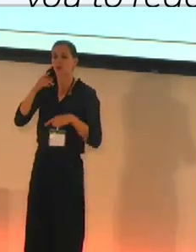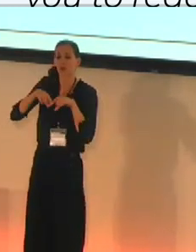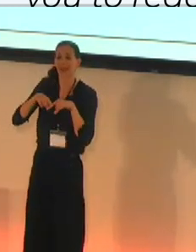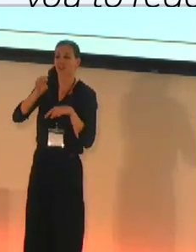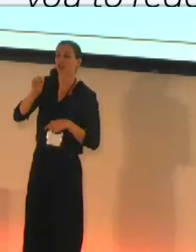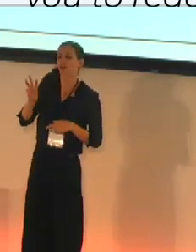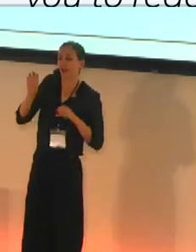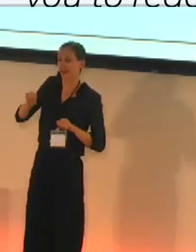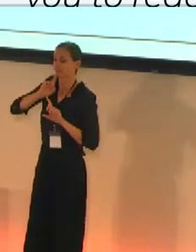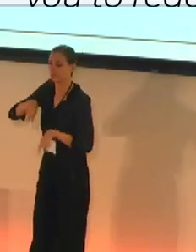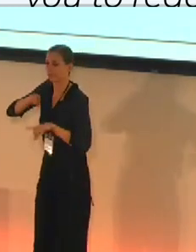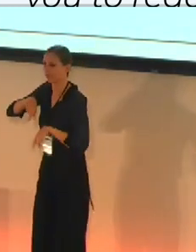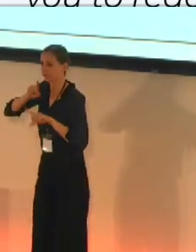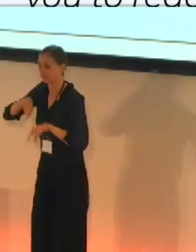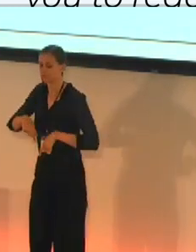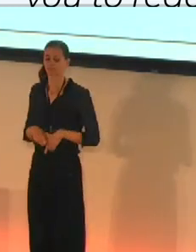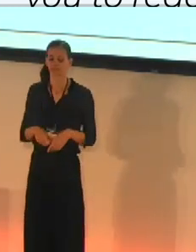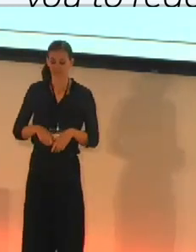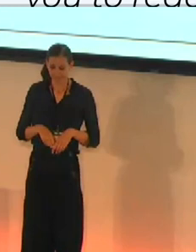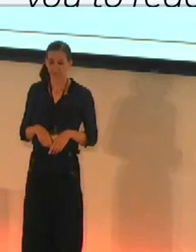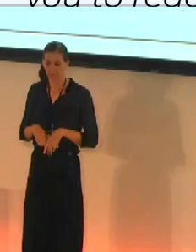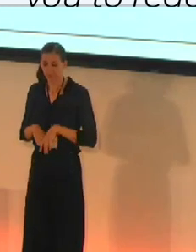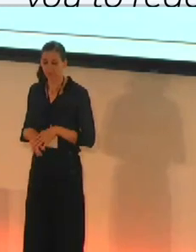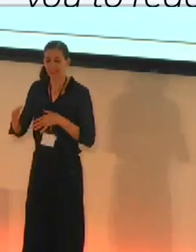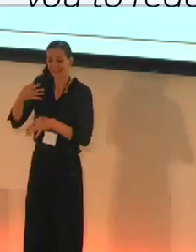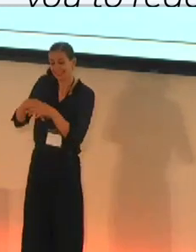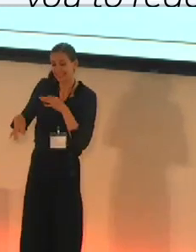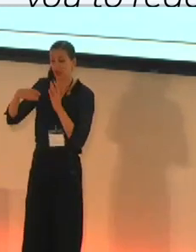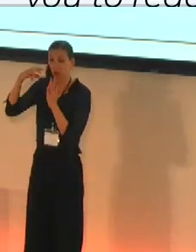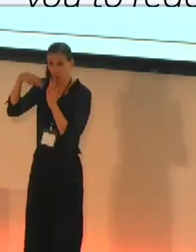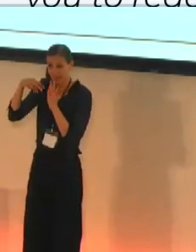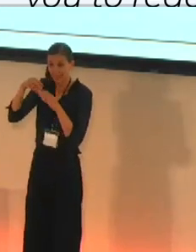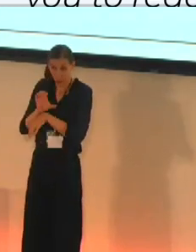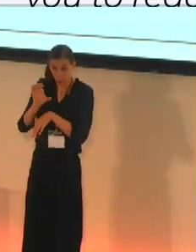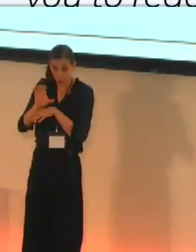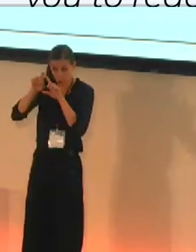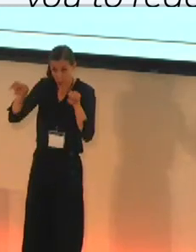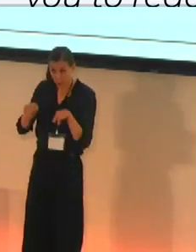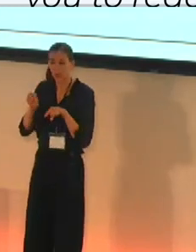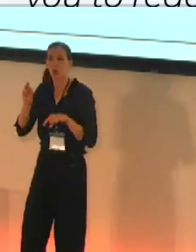do. That's the difference between asking you to read the computer screen and me using the screen reader to read